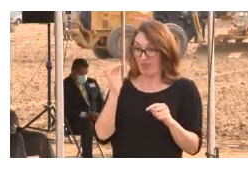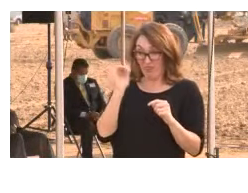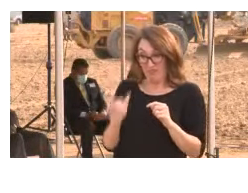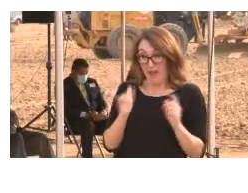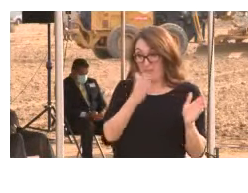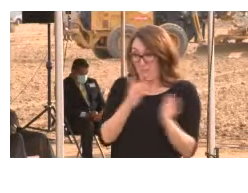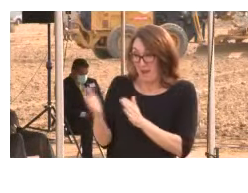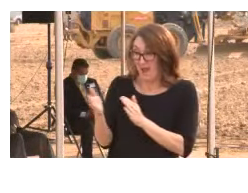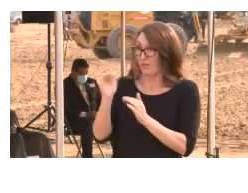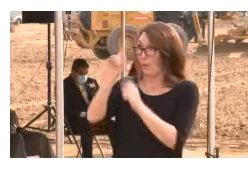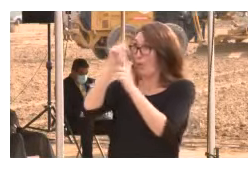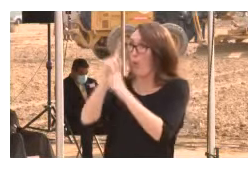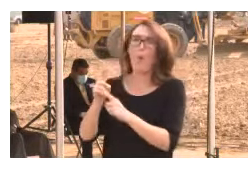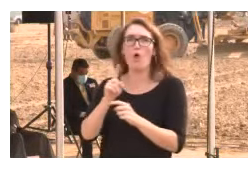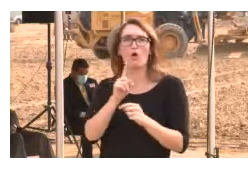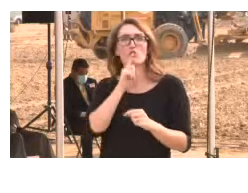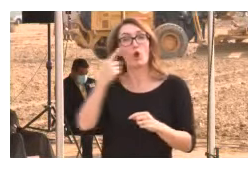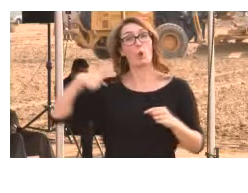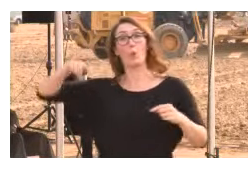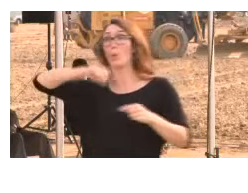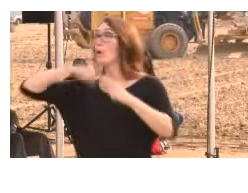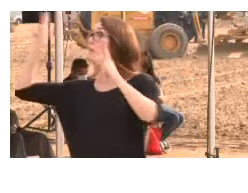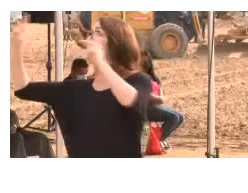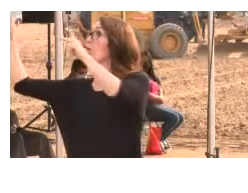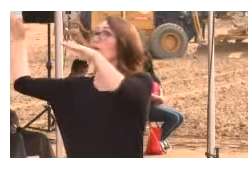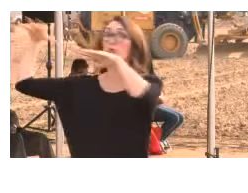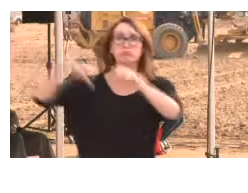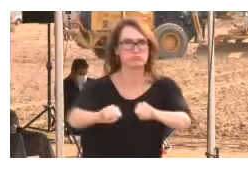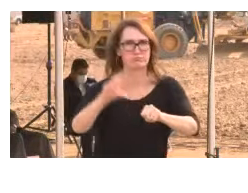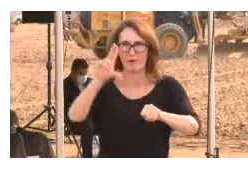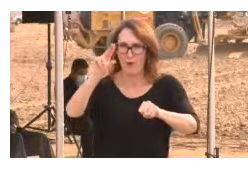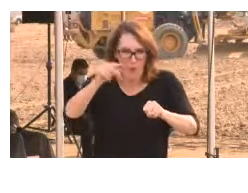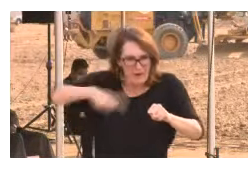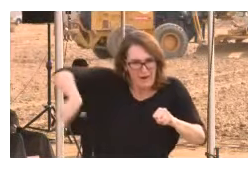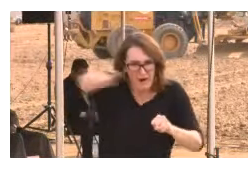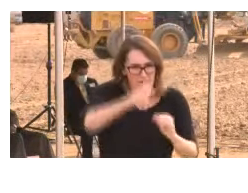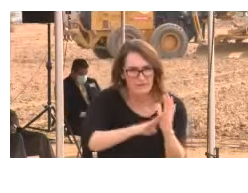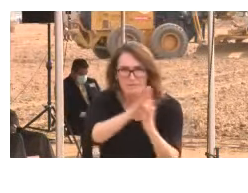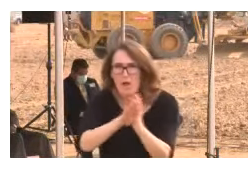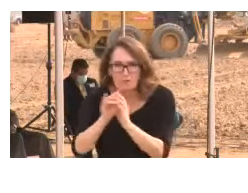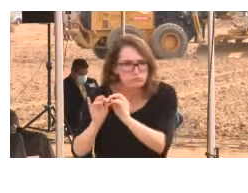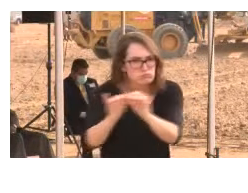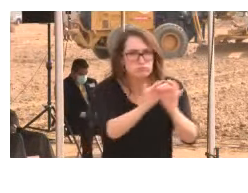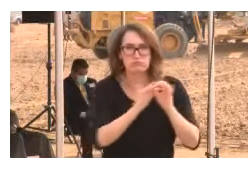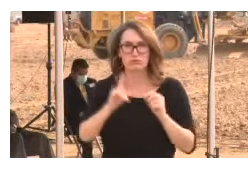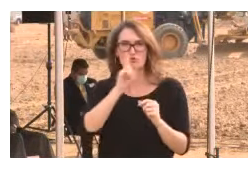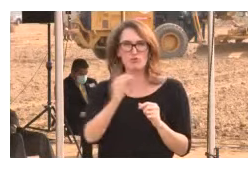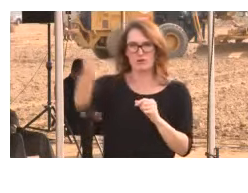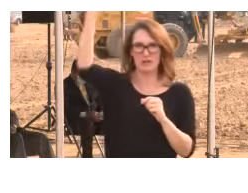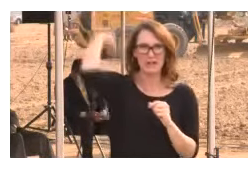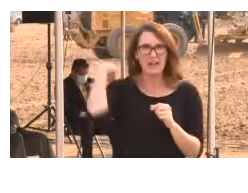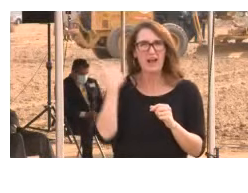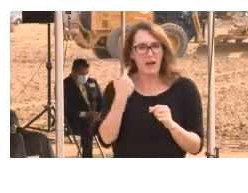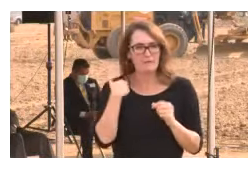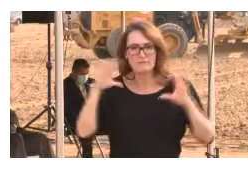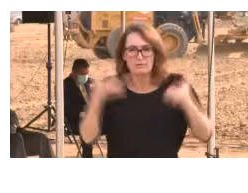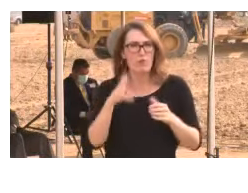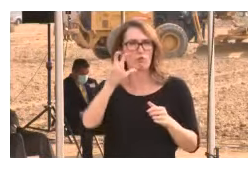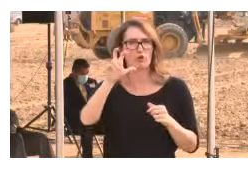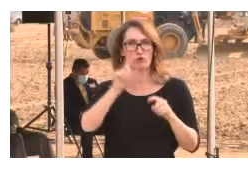community, this neighborhood. In 2003, there were about 300 community residents that participated in a charrette to create a